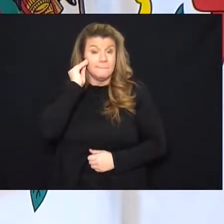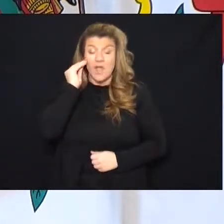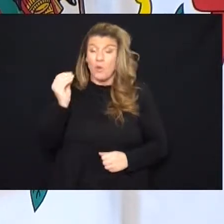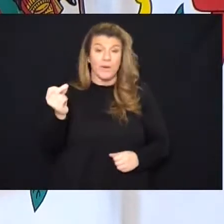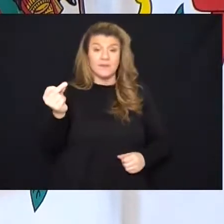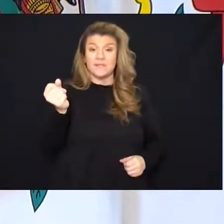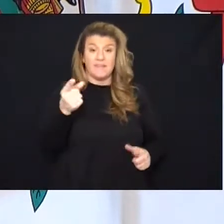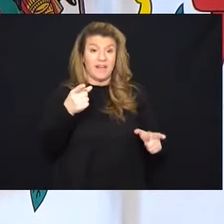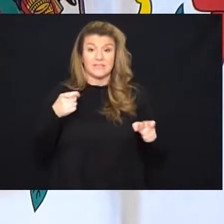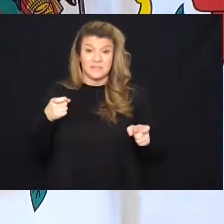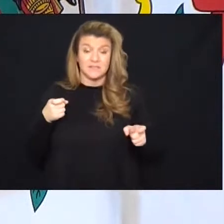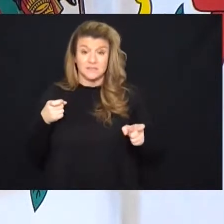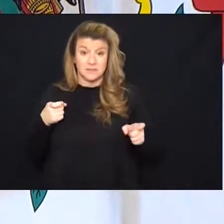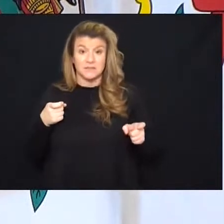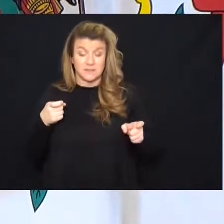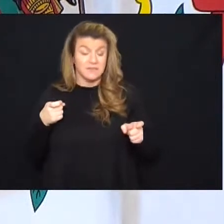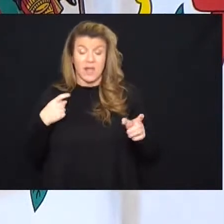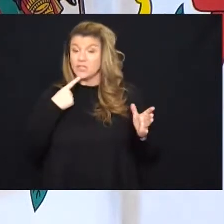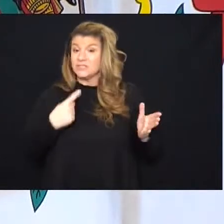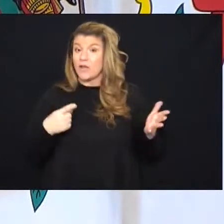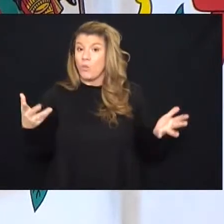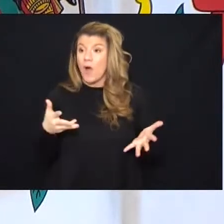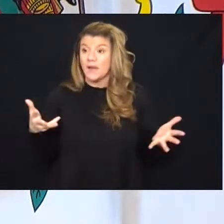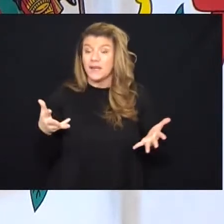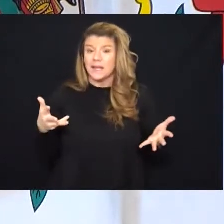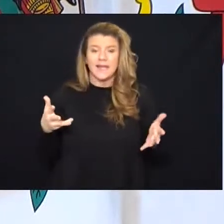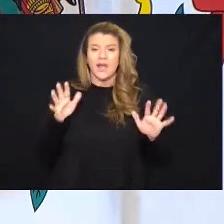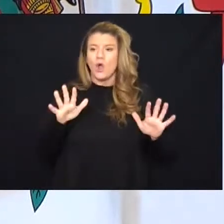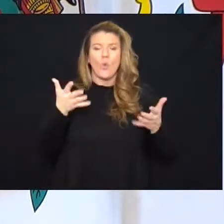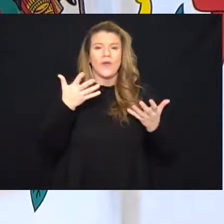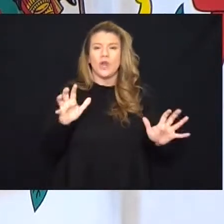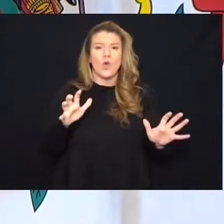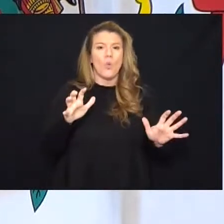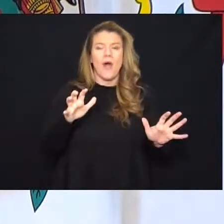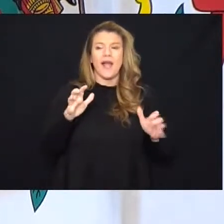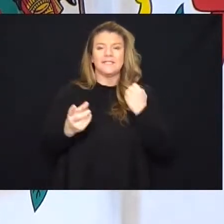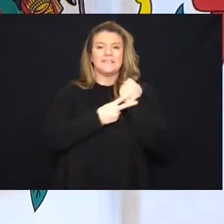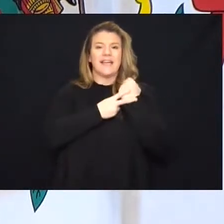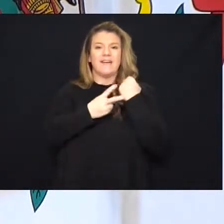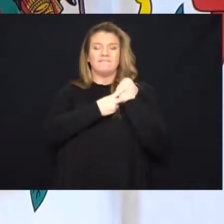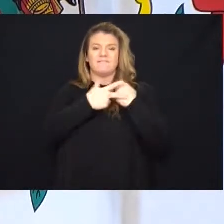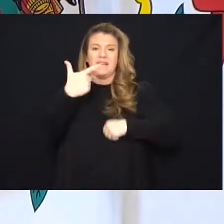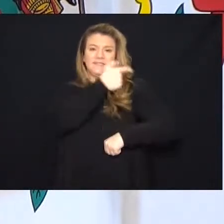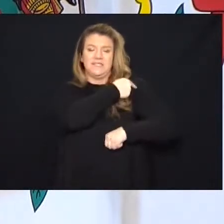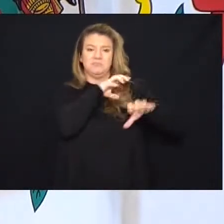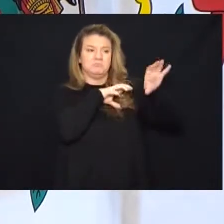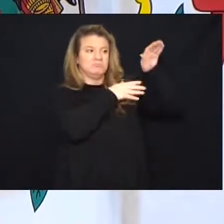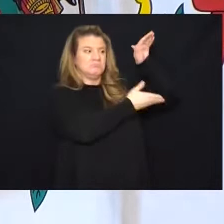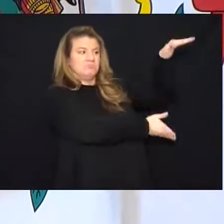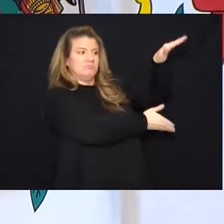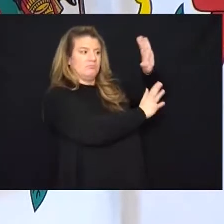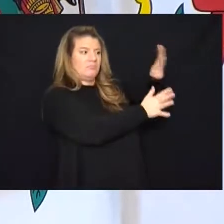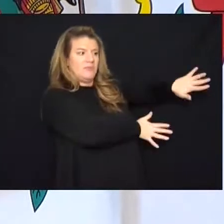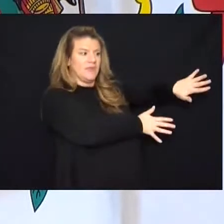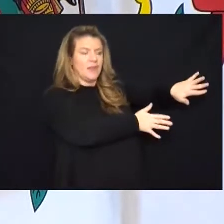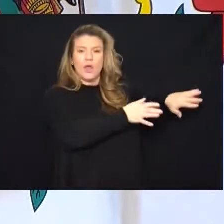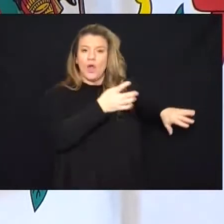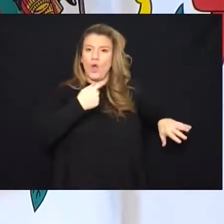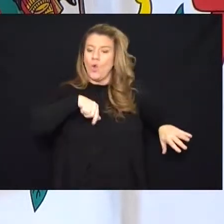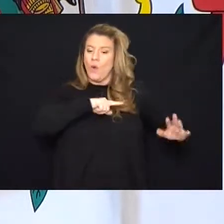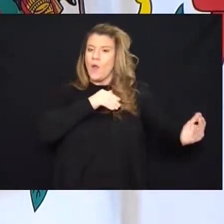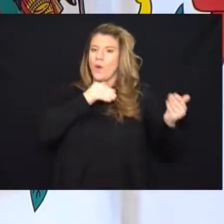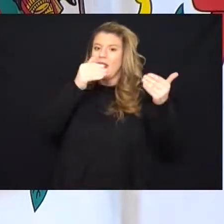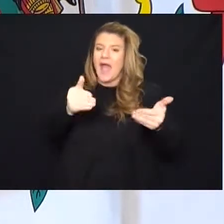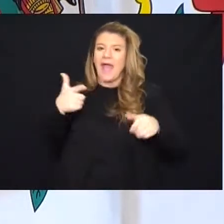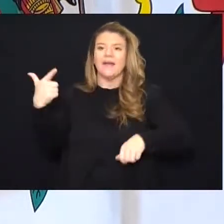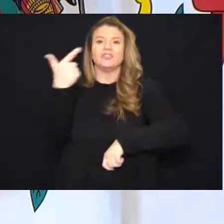gate and said, instead of putting the vaccines on shelves, we're going to get them in people's arms. And we're going to